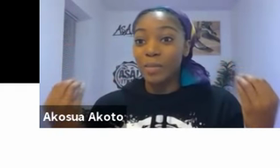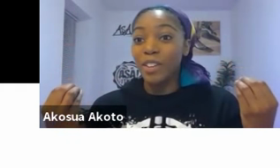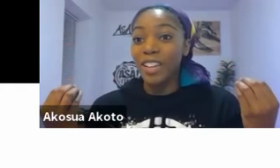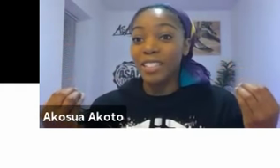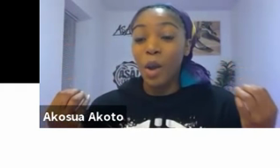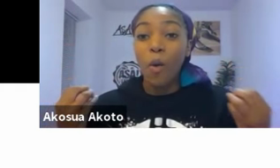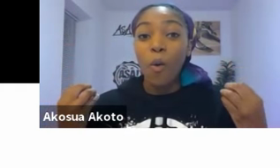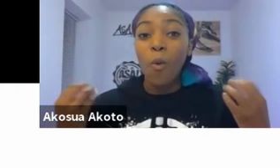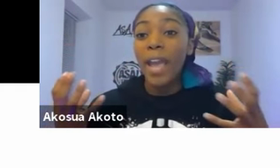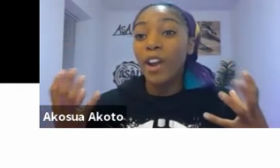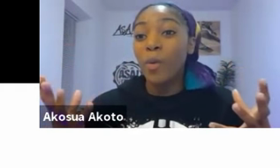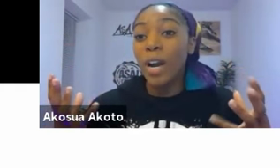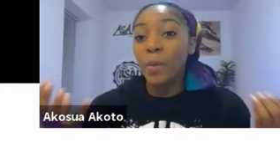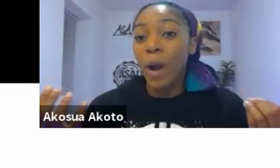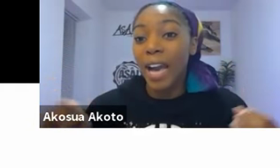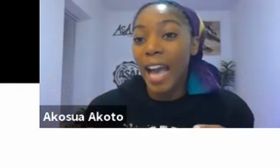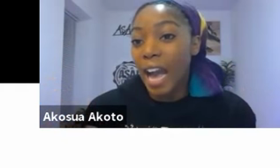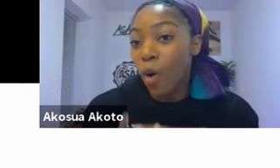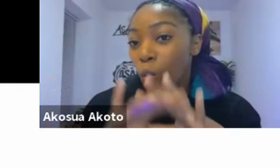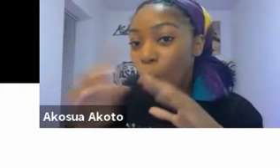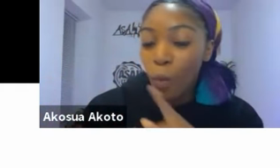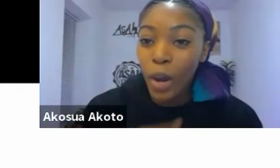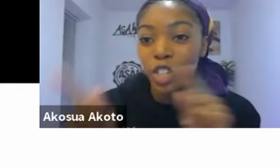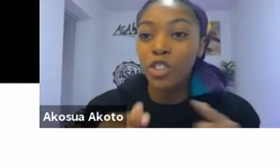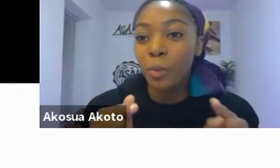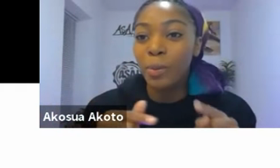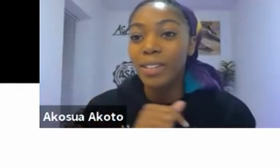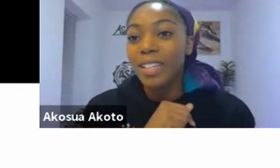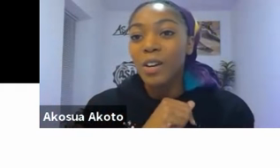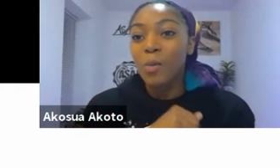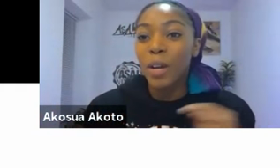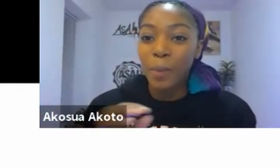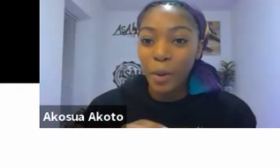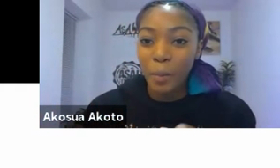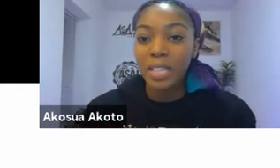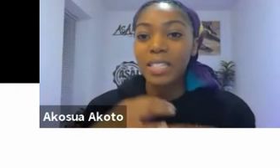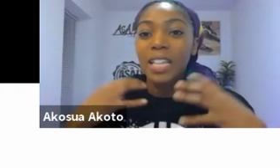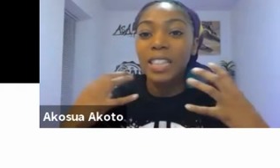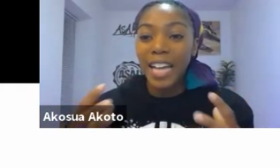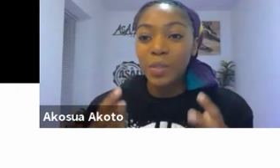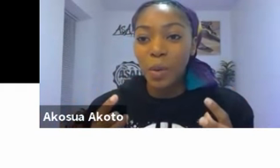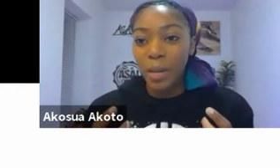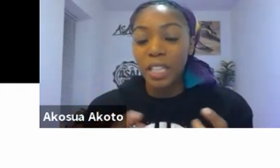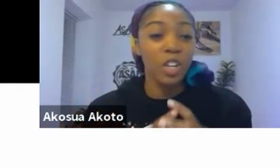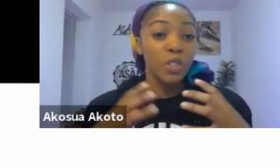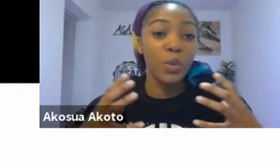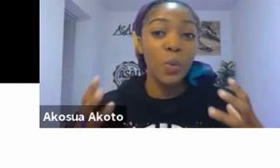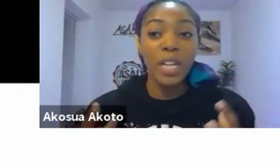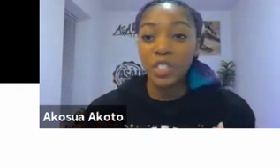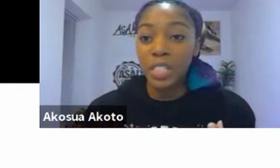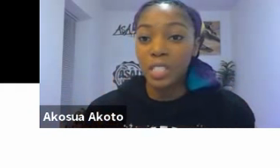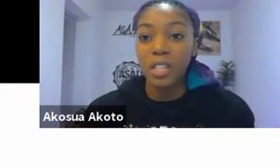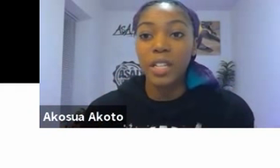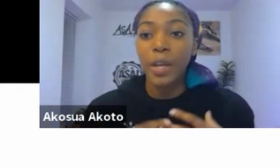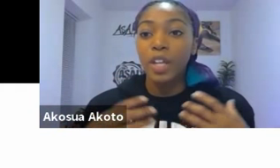drives me crazy. Where, what, why, how, what group, what purpose. That's what we want to look into.